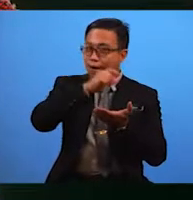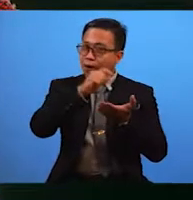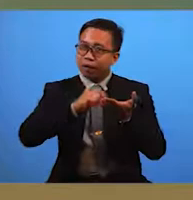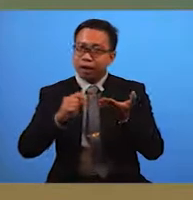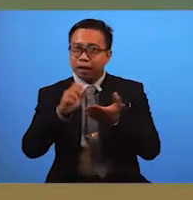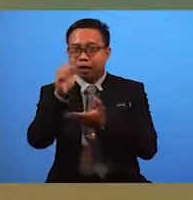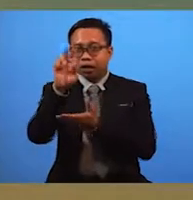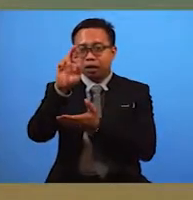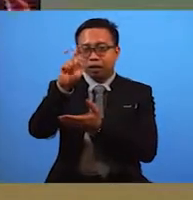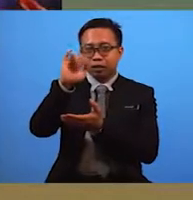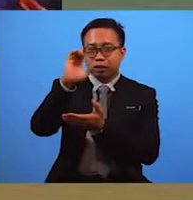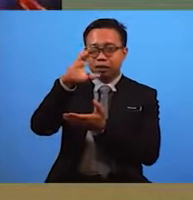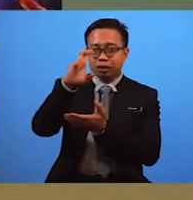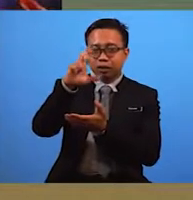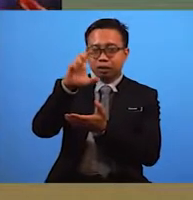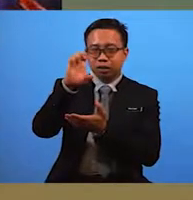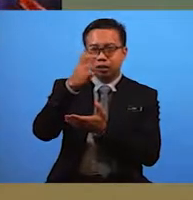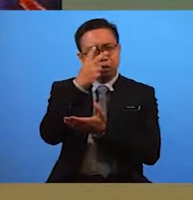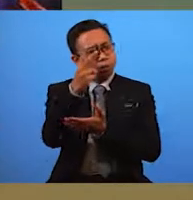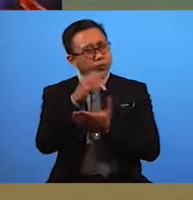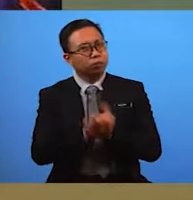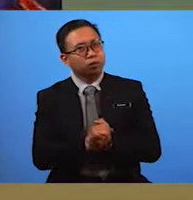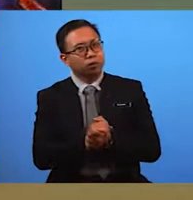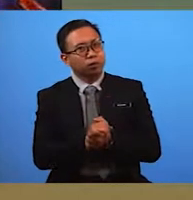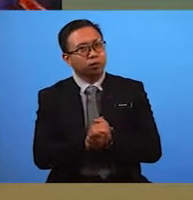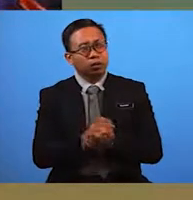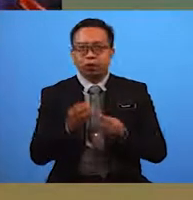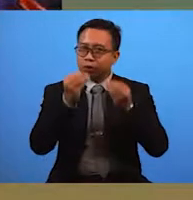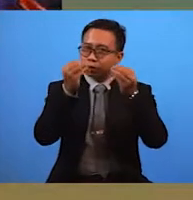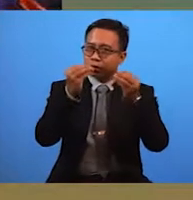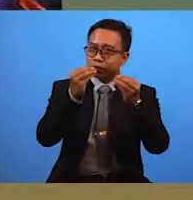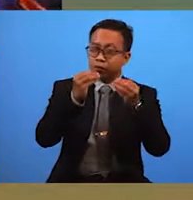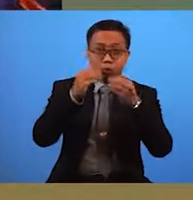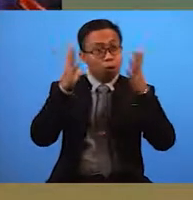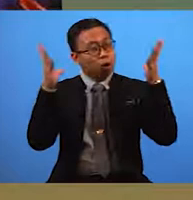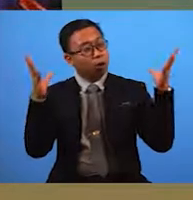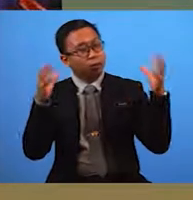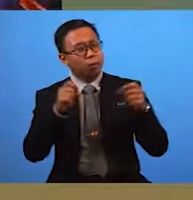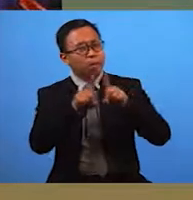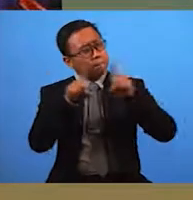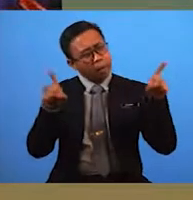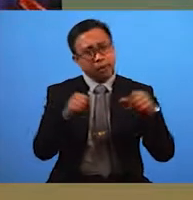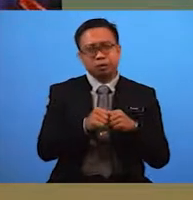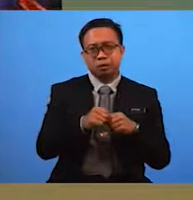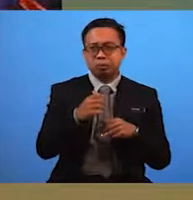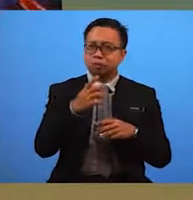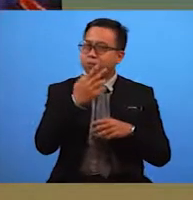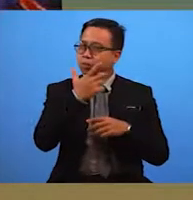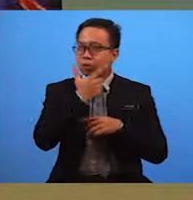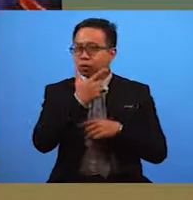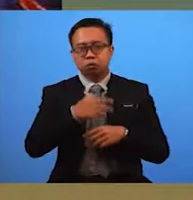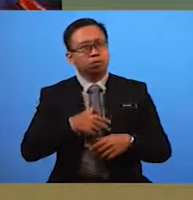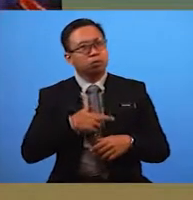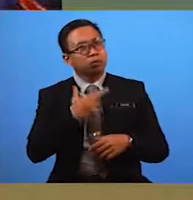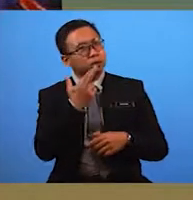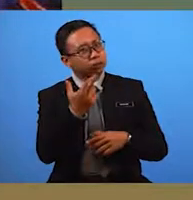article. Look at the screen. This really gives me goosebumps. But not to worry, we are